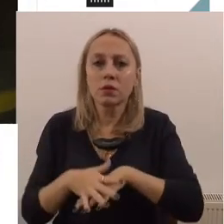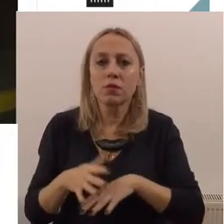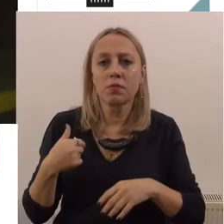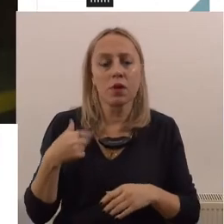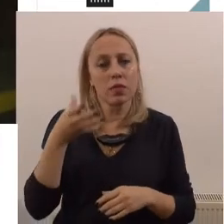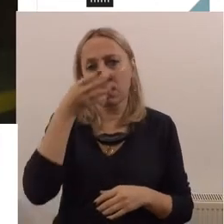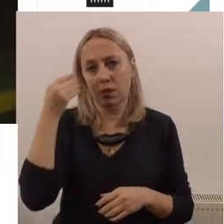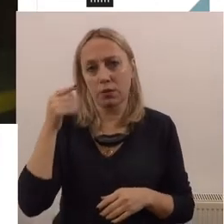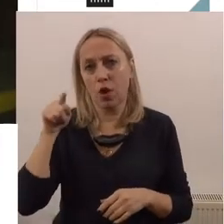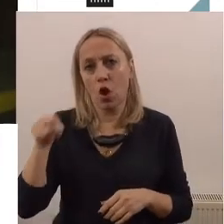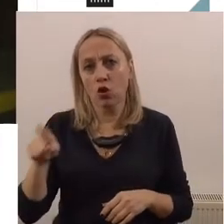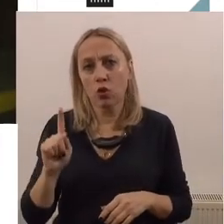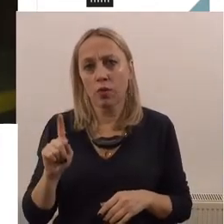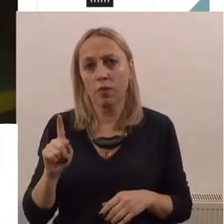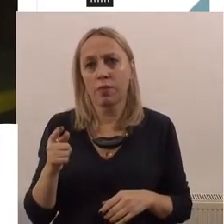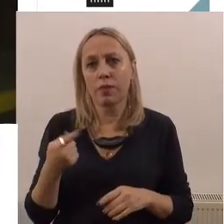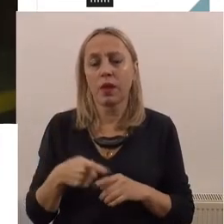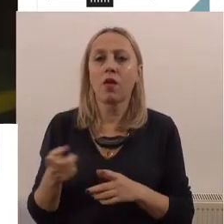said that when we